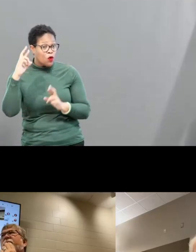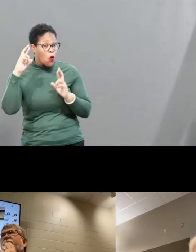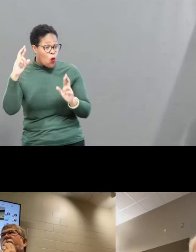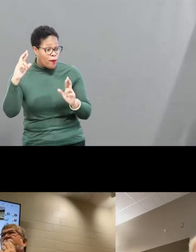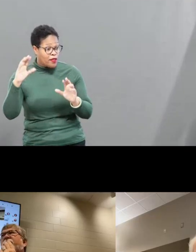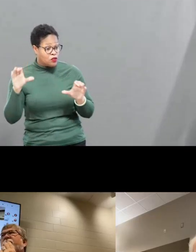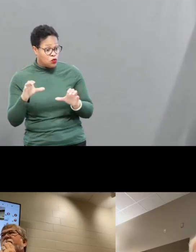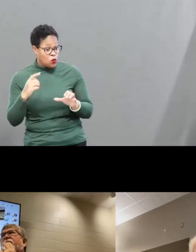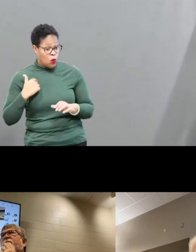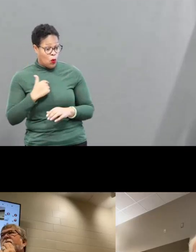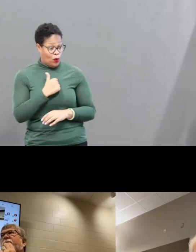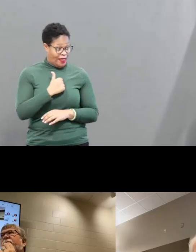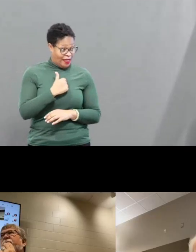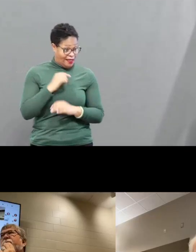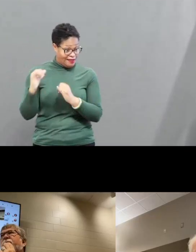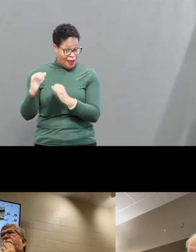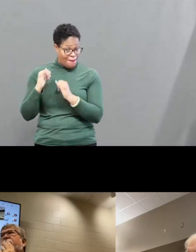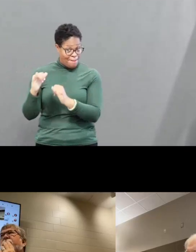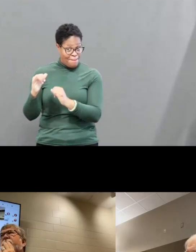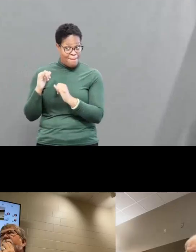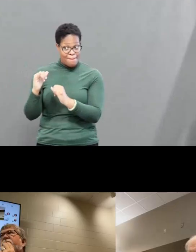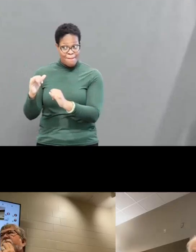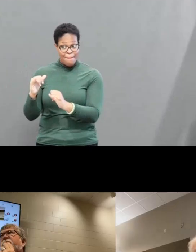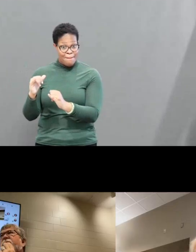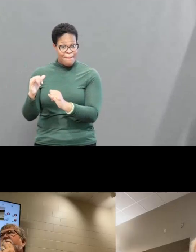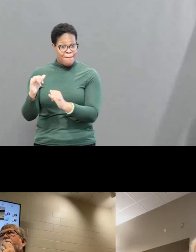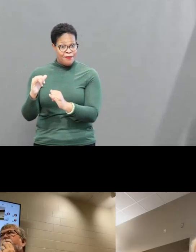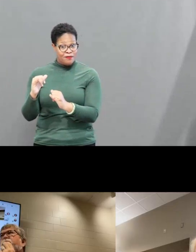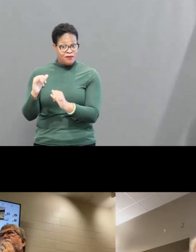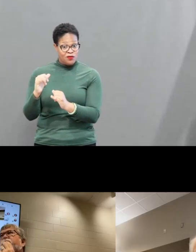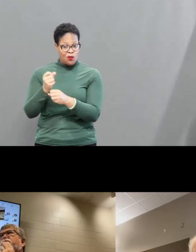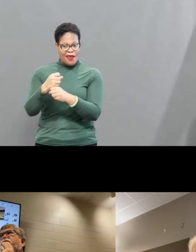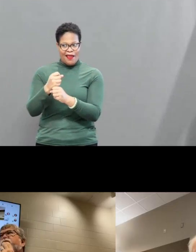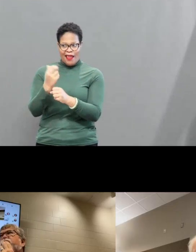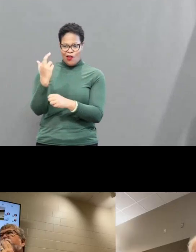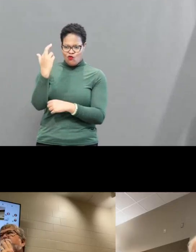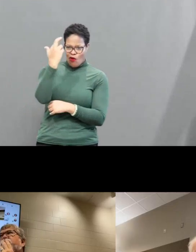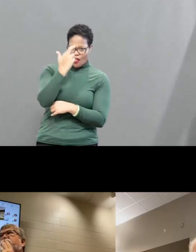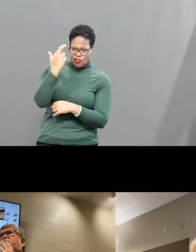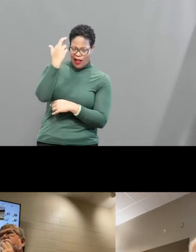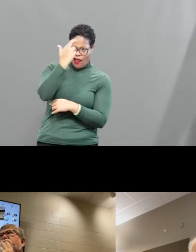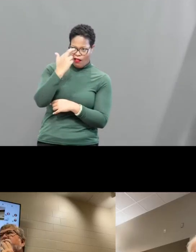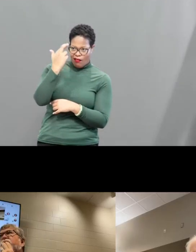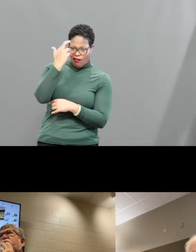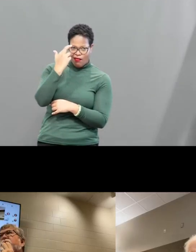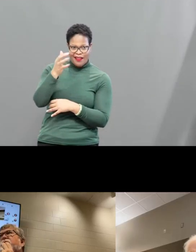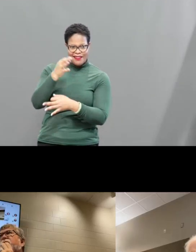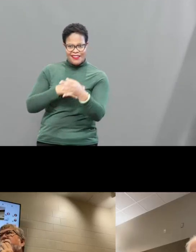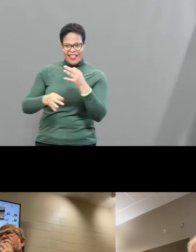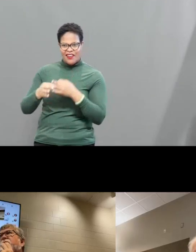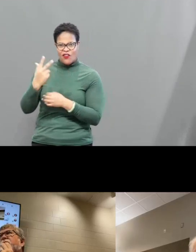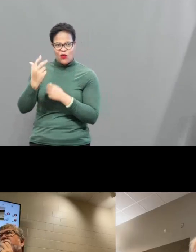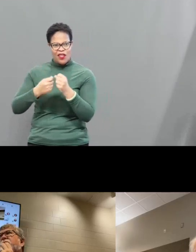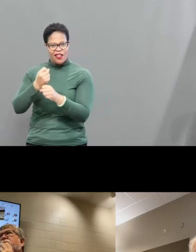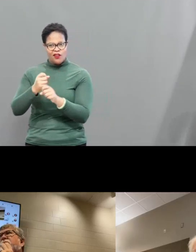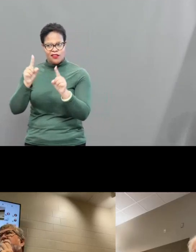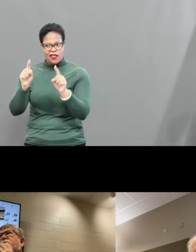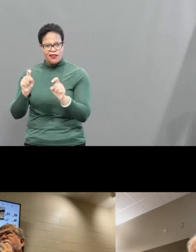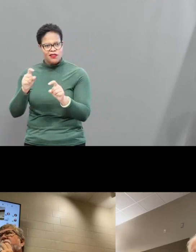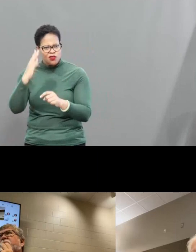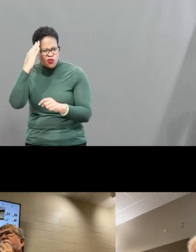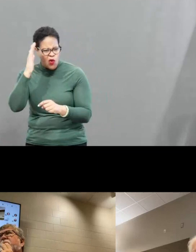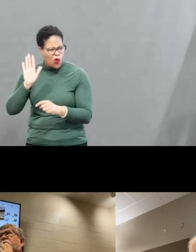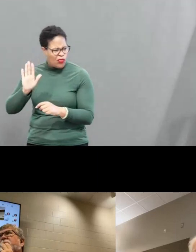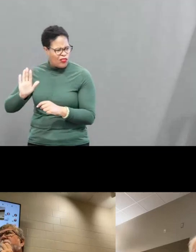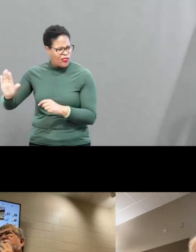do what we're hoping to do, which is to make a rationale rather than just the 3-year testing? Like, do you